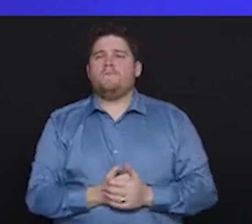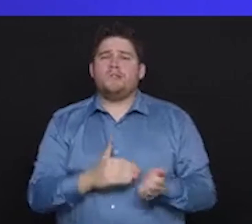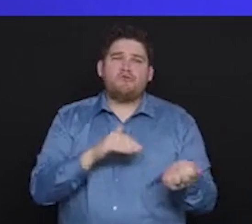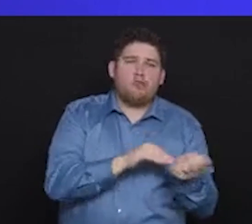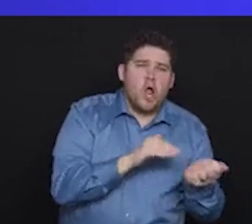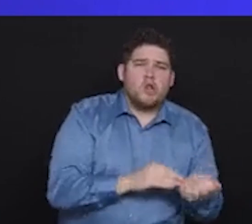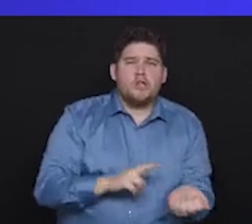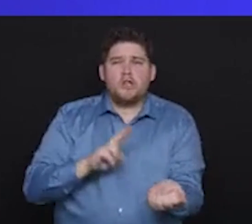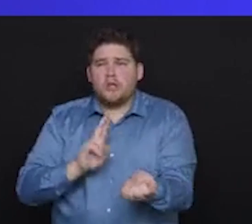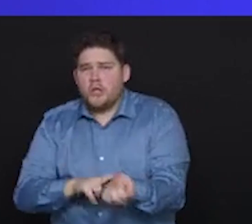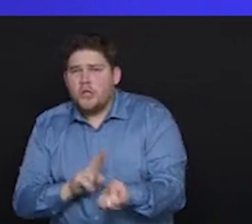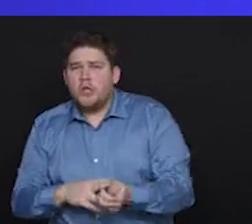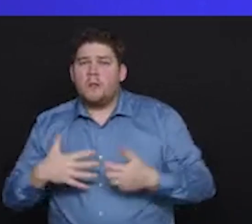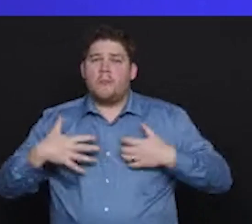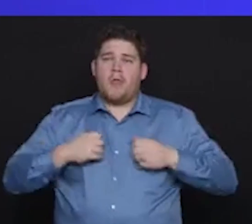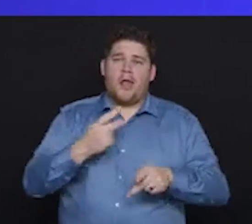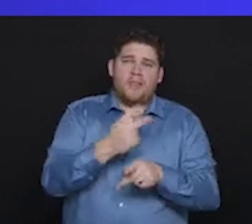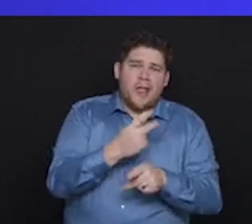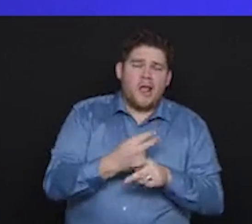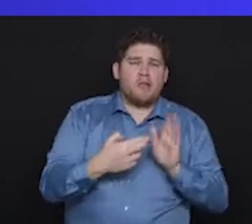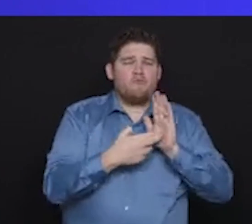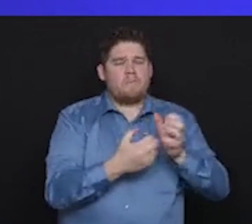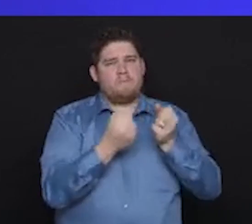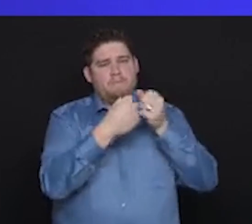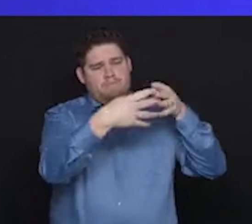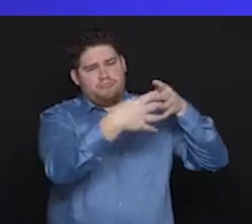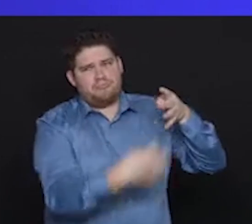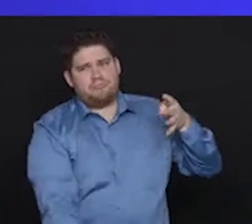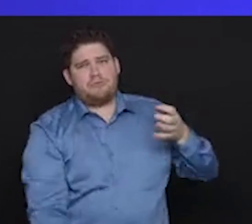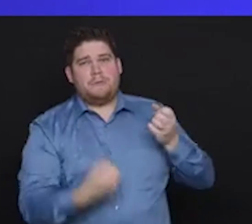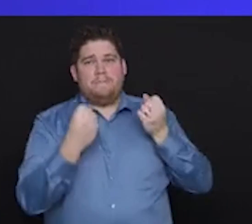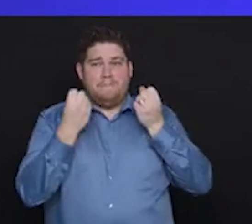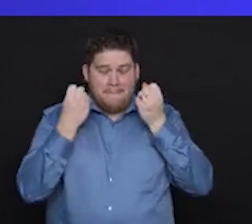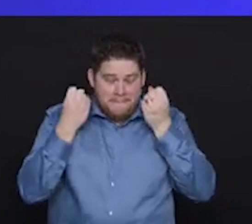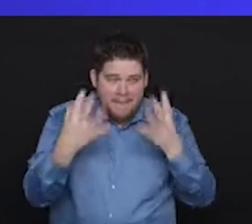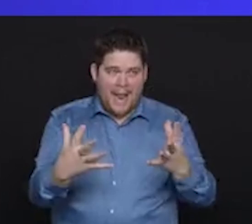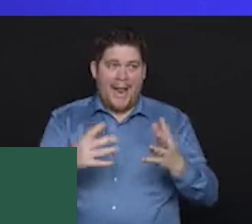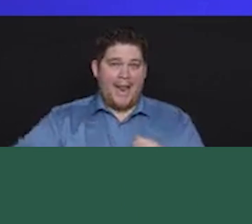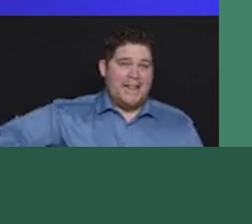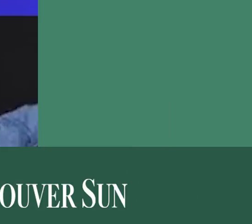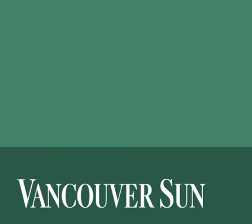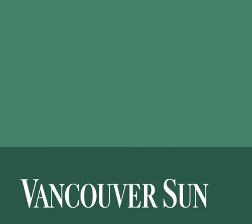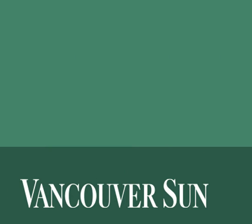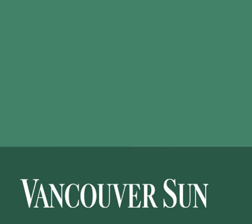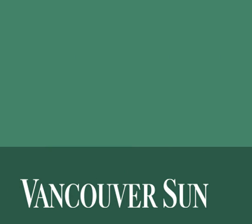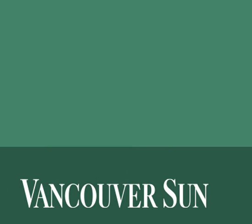been extraordinary and are a key part of our team. We wish to again thank them very much.